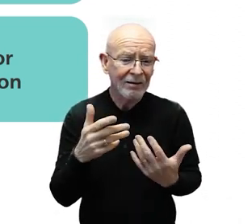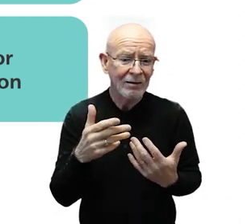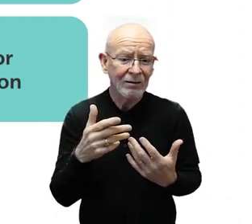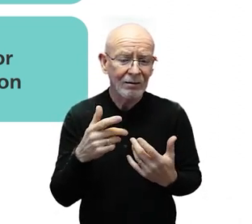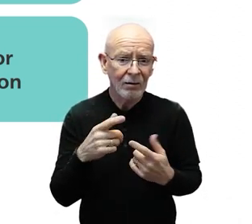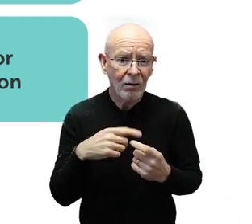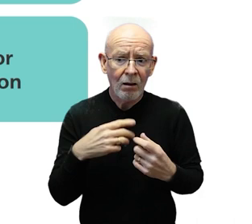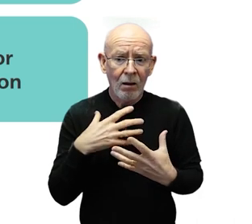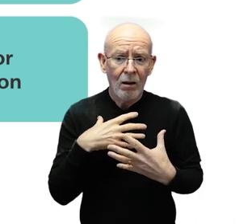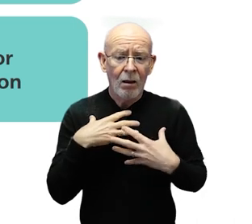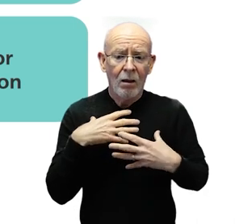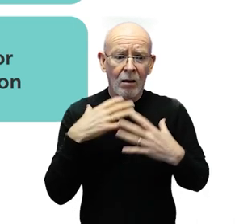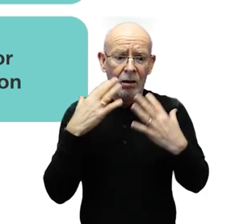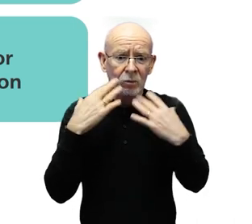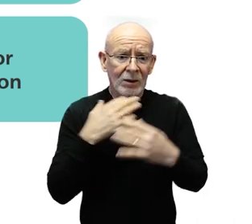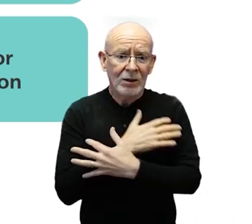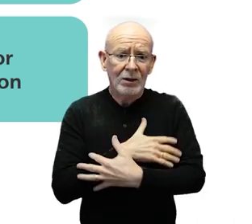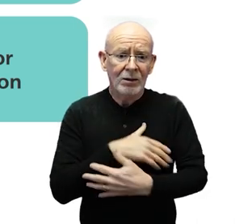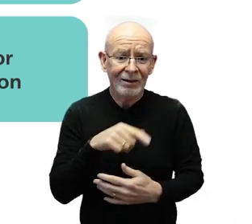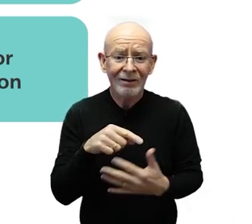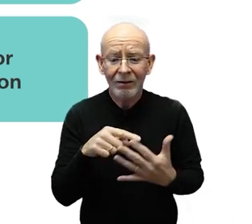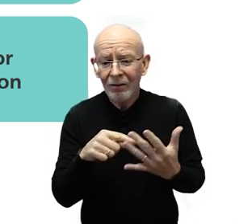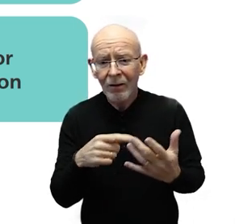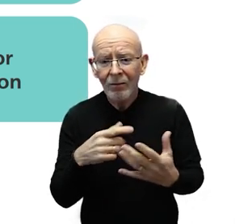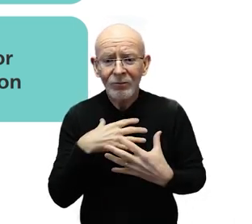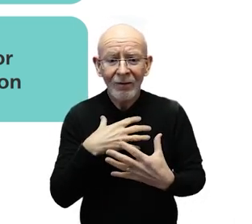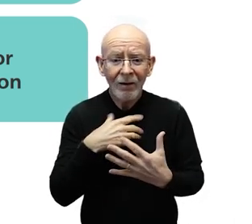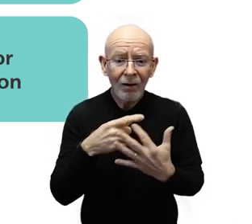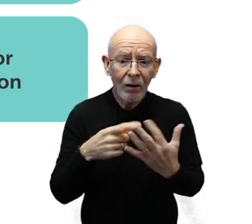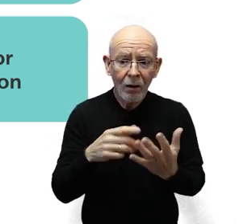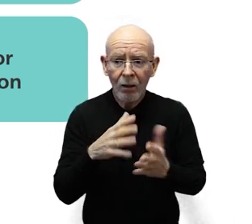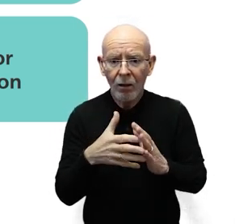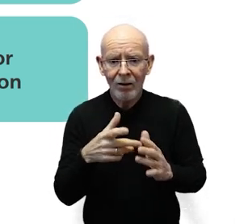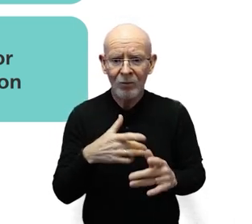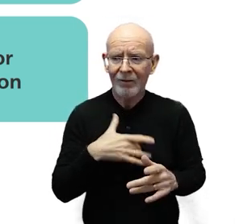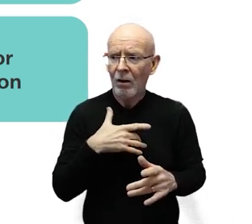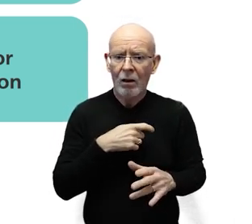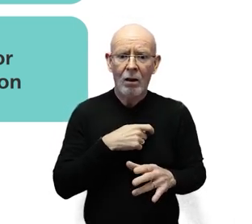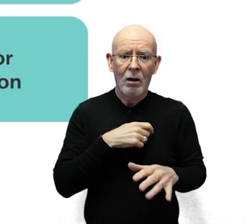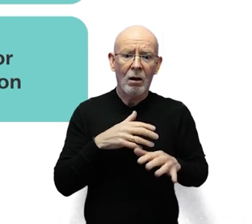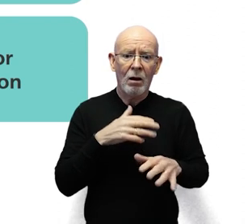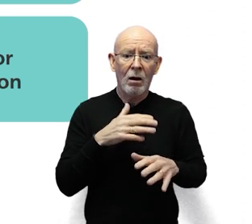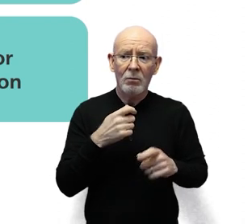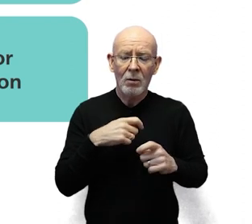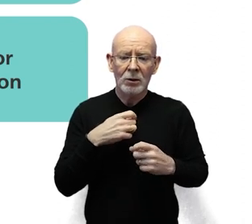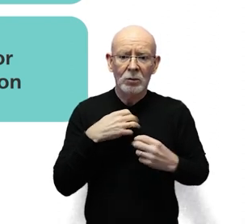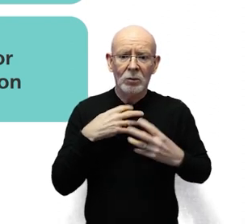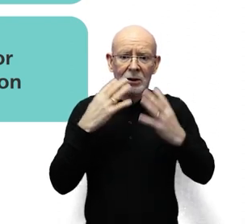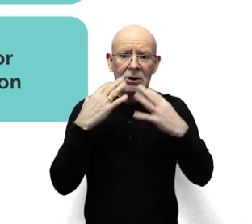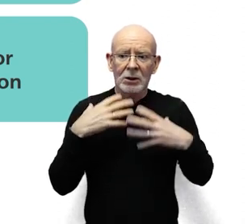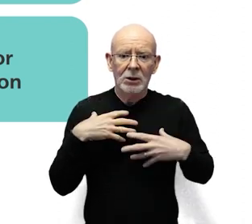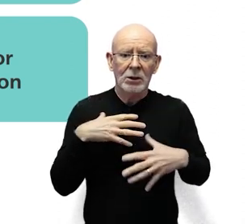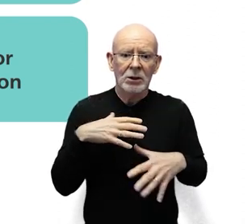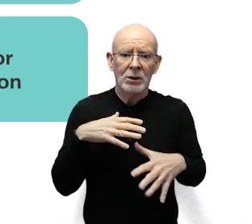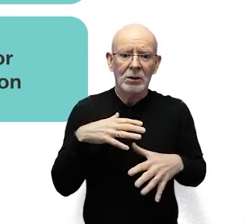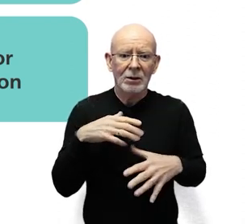Palpitations. One of the symptoms of breathing pattern disorder that can feel scary is palpitations, which can be caused by the